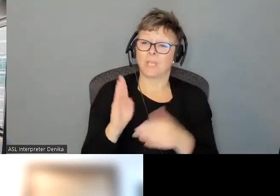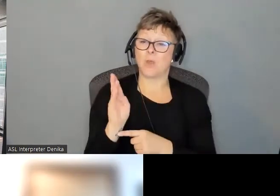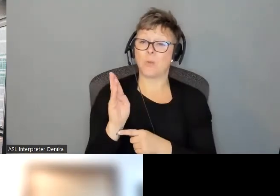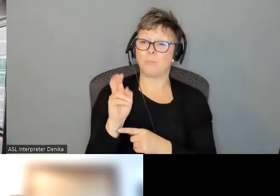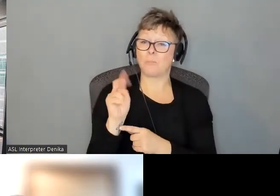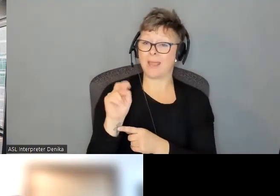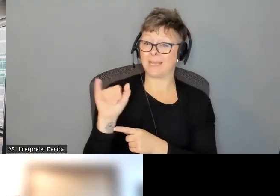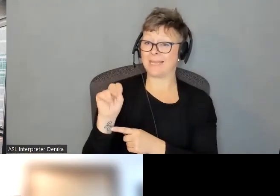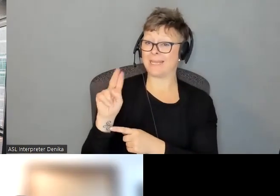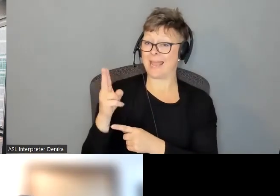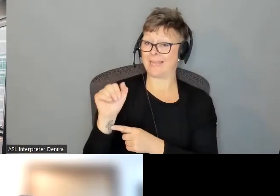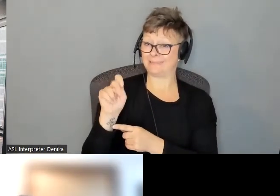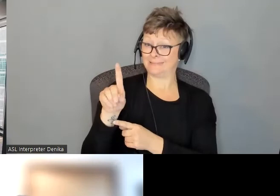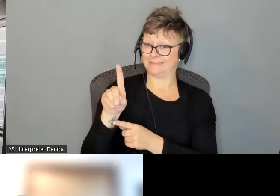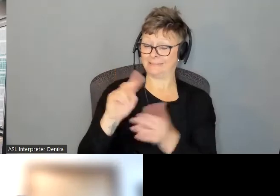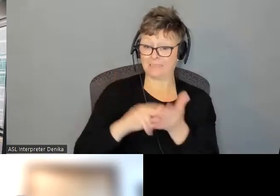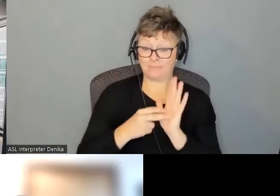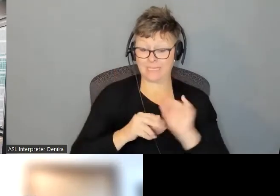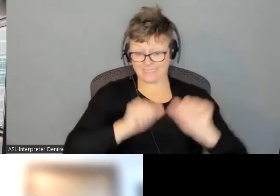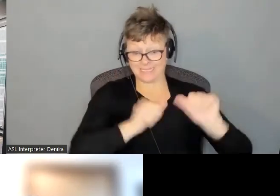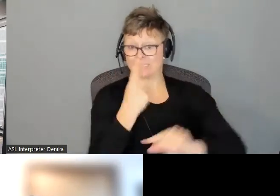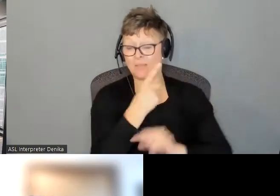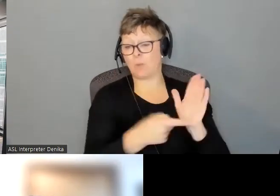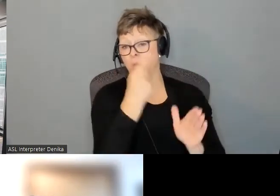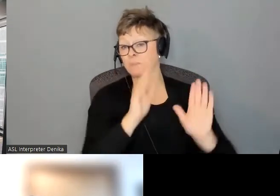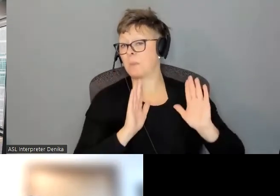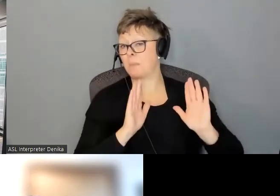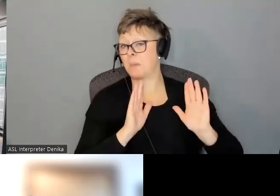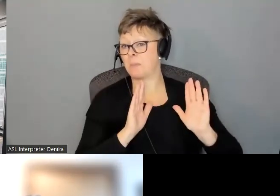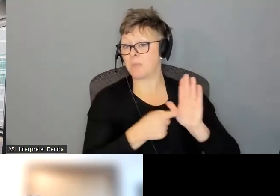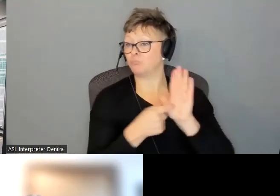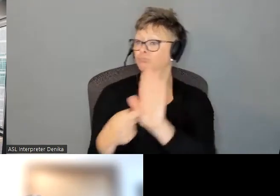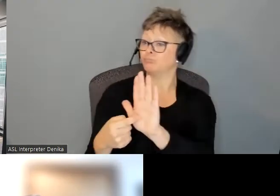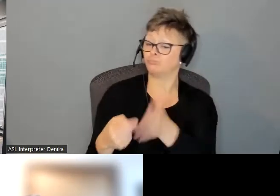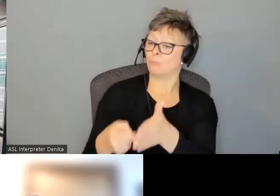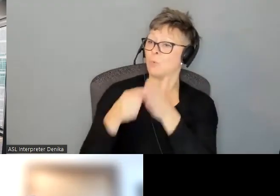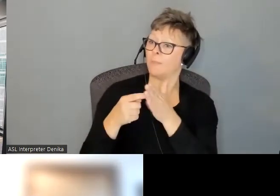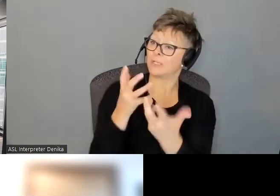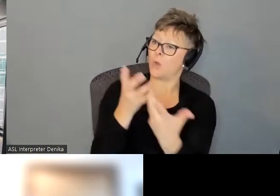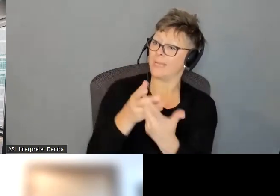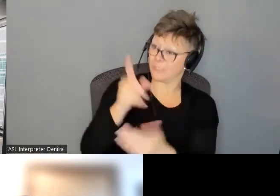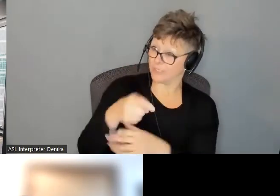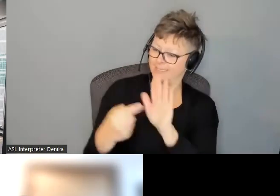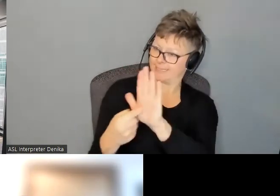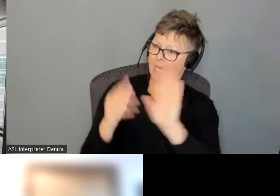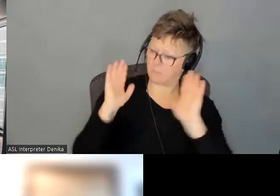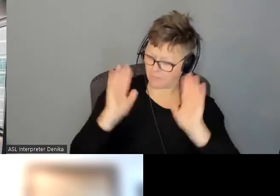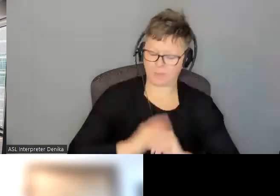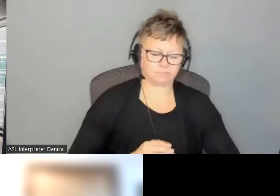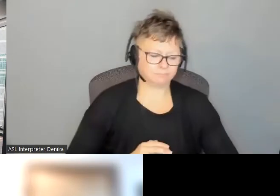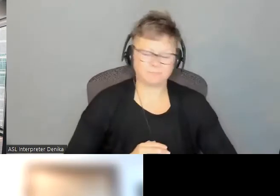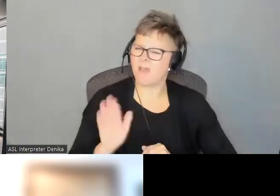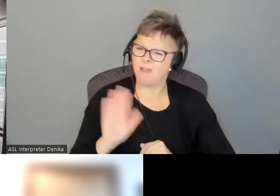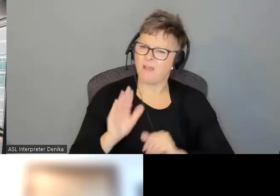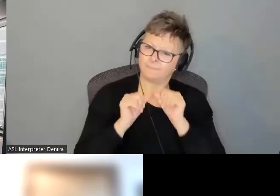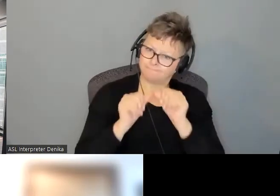of assessing somebody once and saying these are the accommodations that you need, but actually it's part of an ongoing